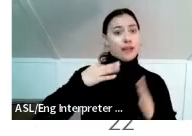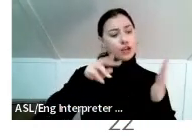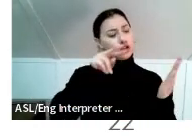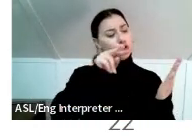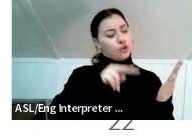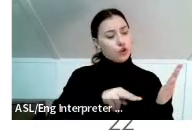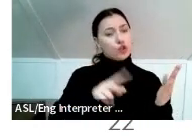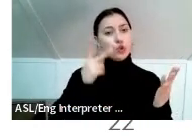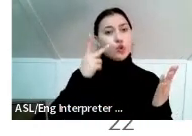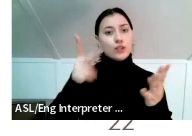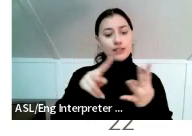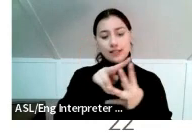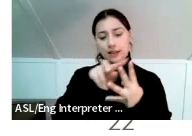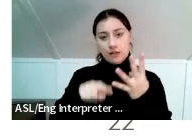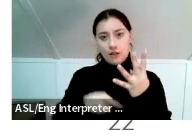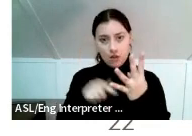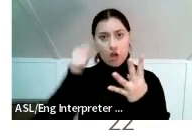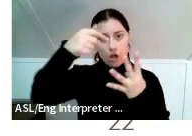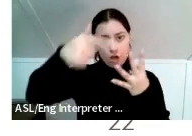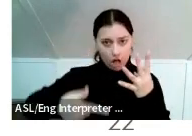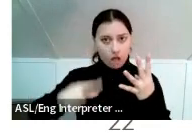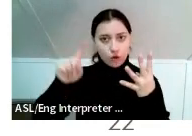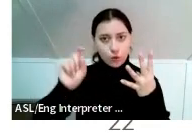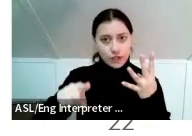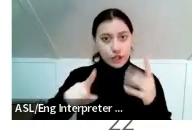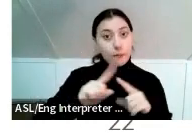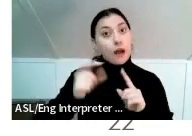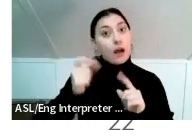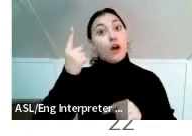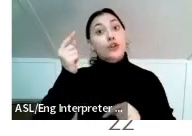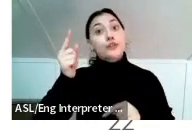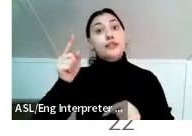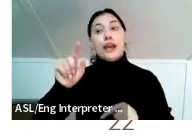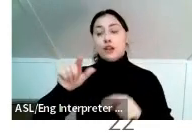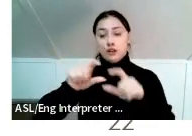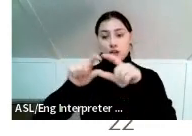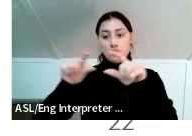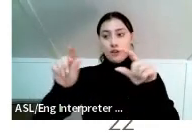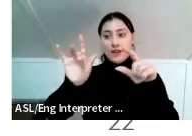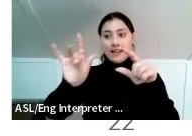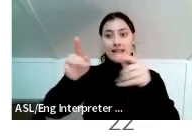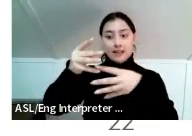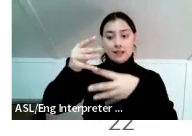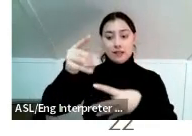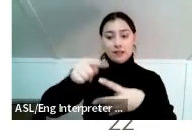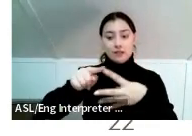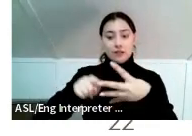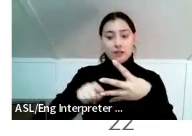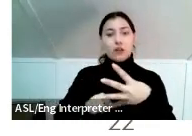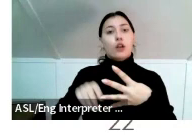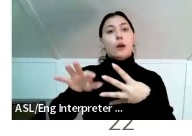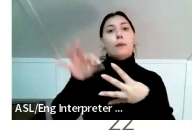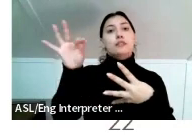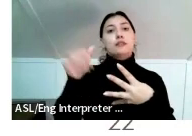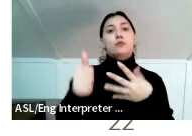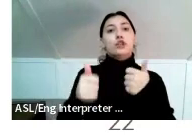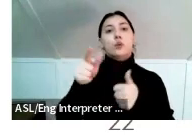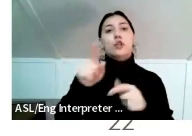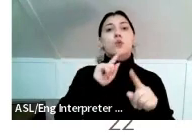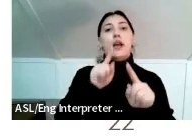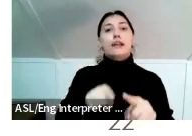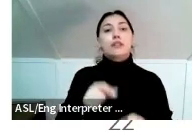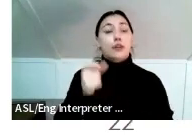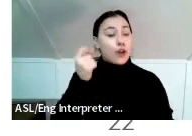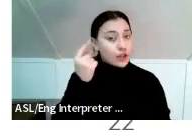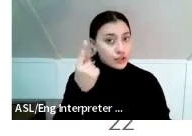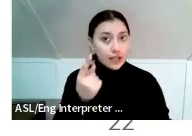for both of these sections, but there's a little drop down where you select the one that you were going to answer. There is no benefit to